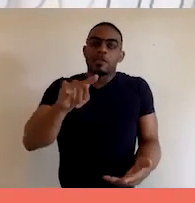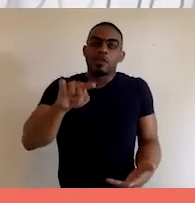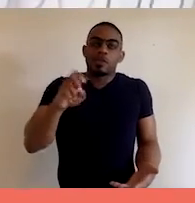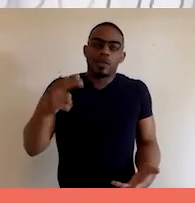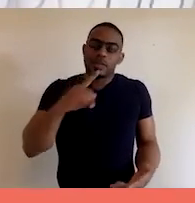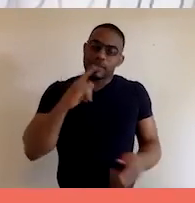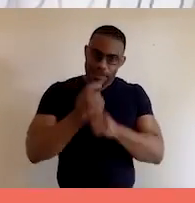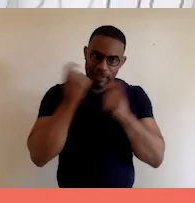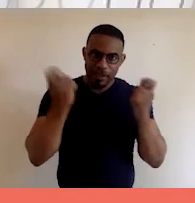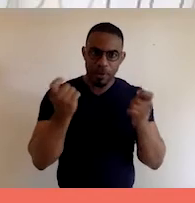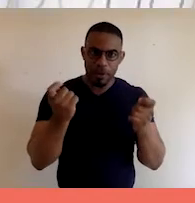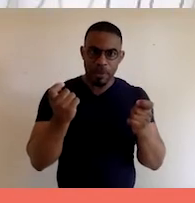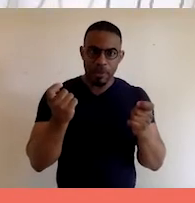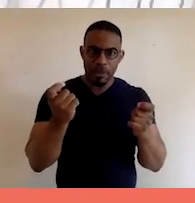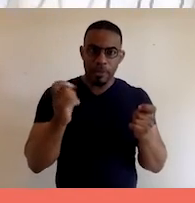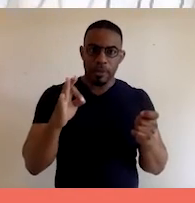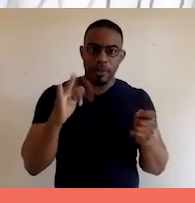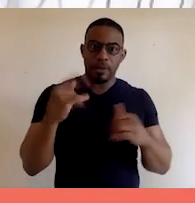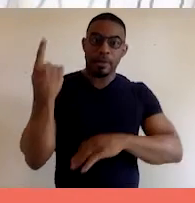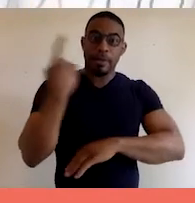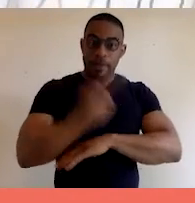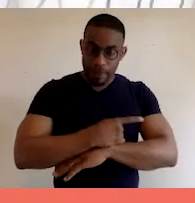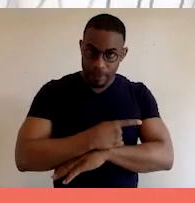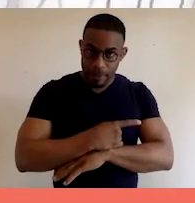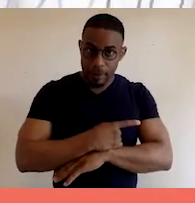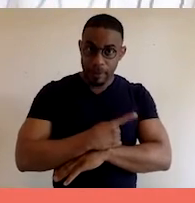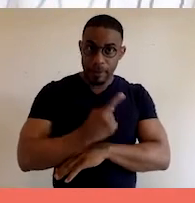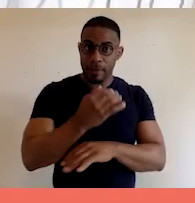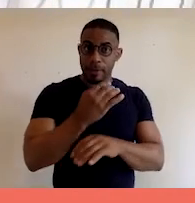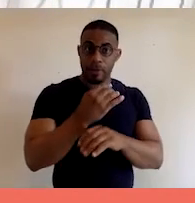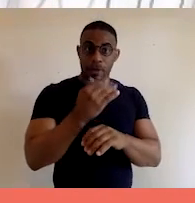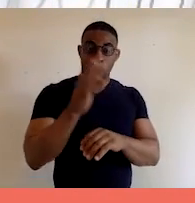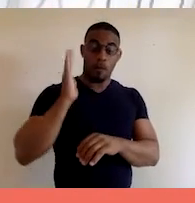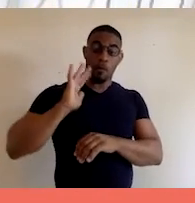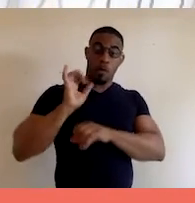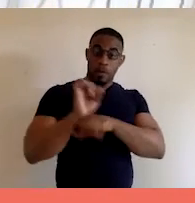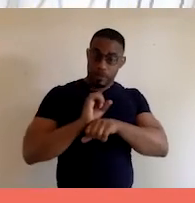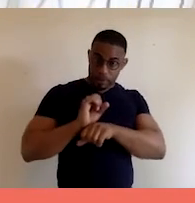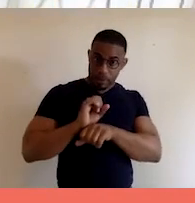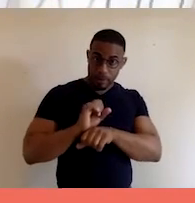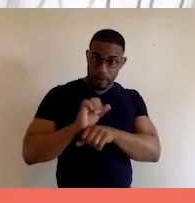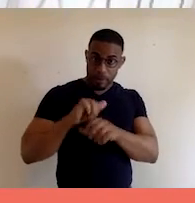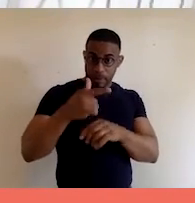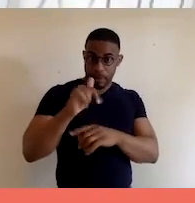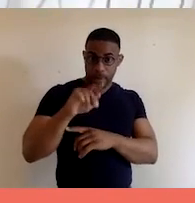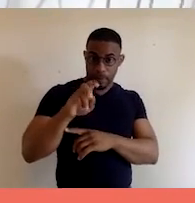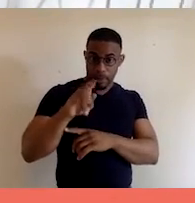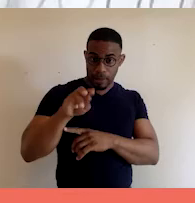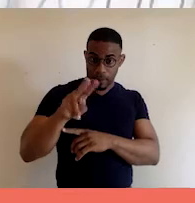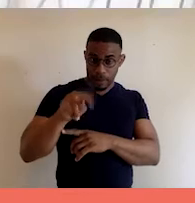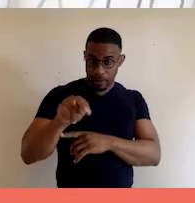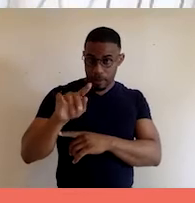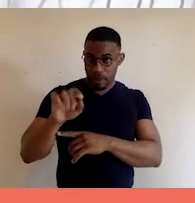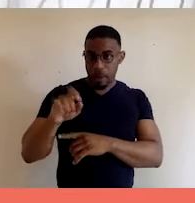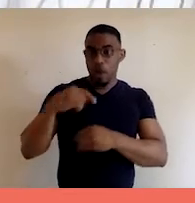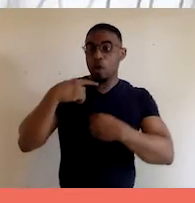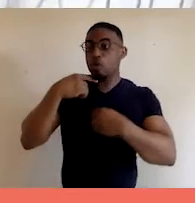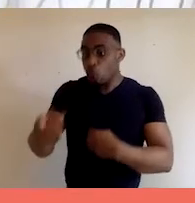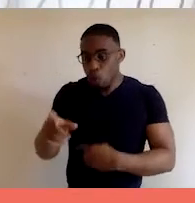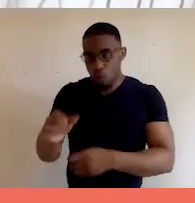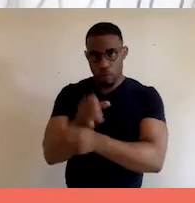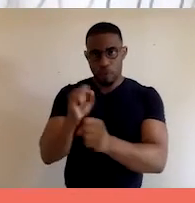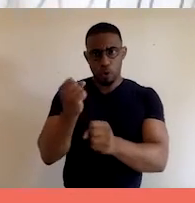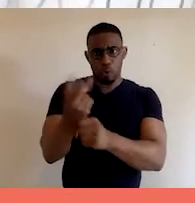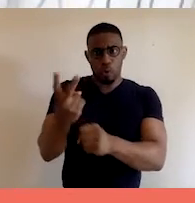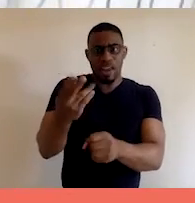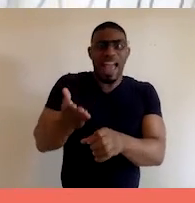Juneteenth is a celebration of the day the former slaves in Galveston were told they were free